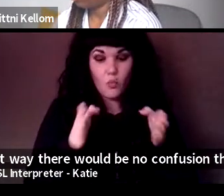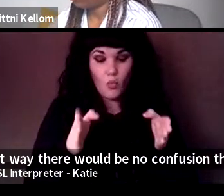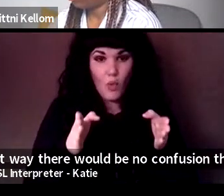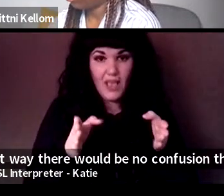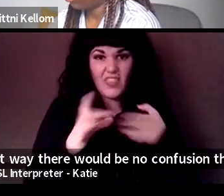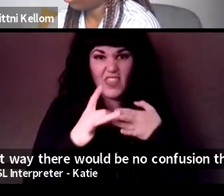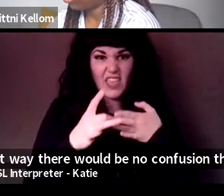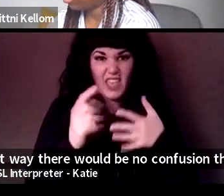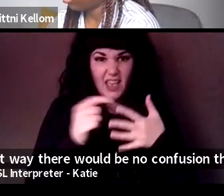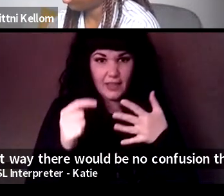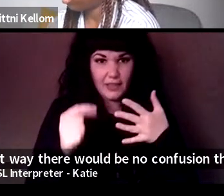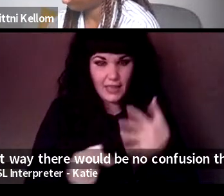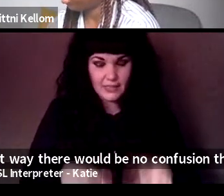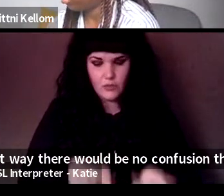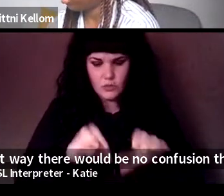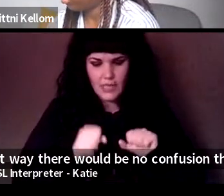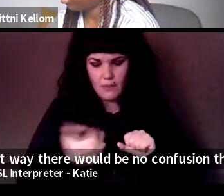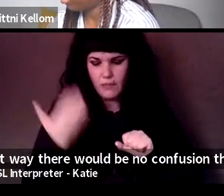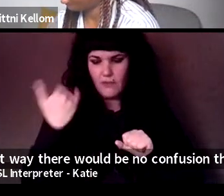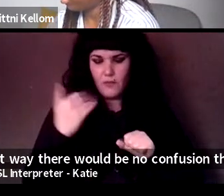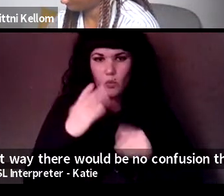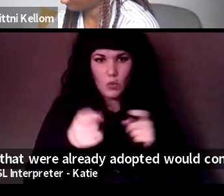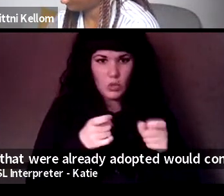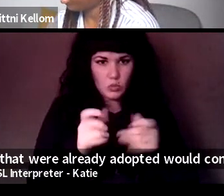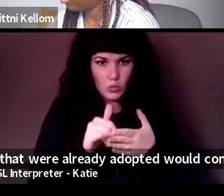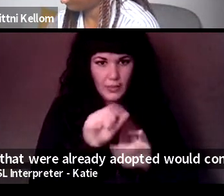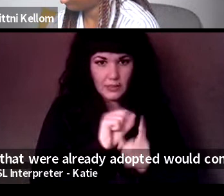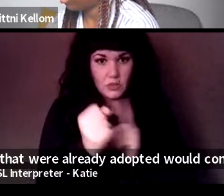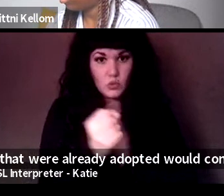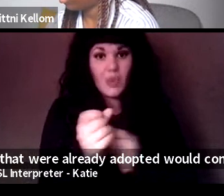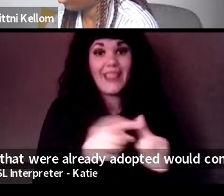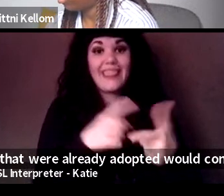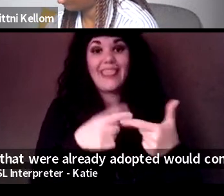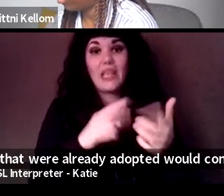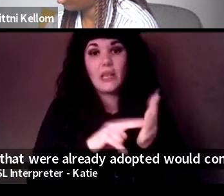control in that situation. And then that would leave the